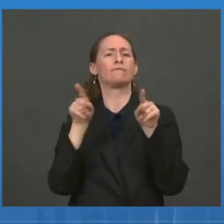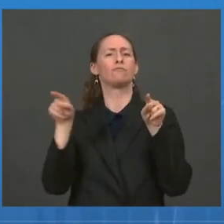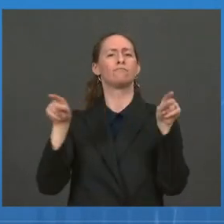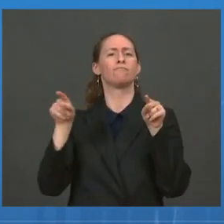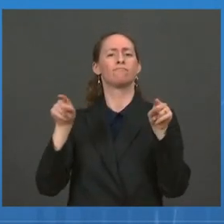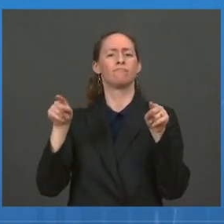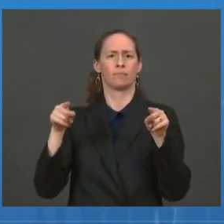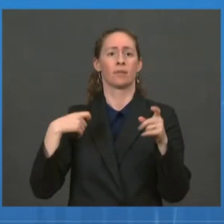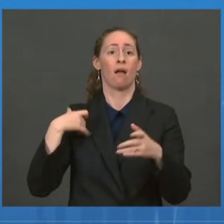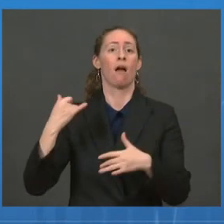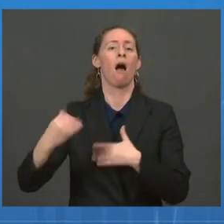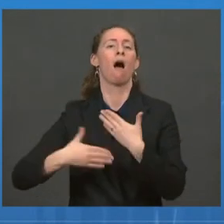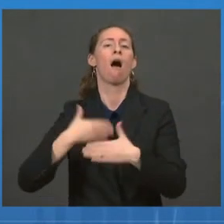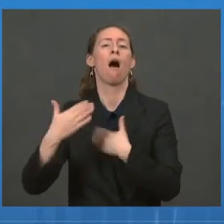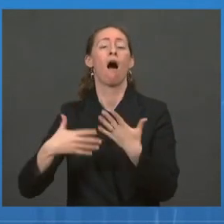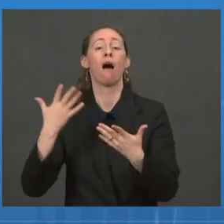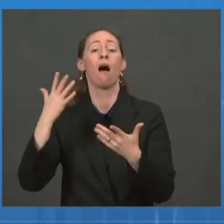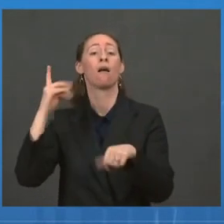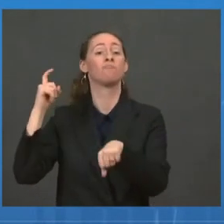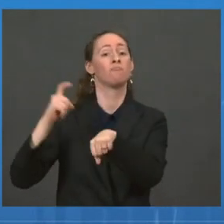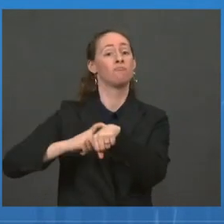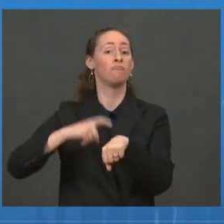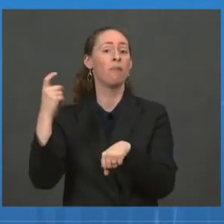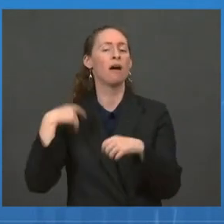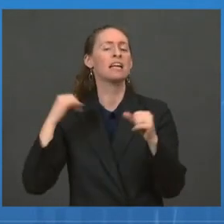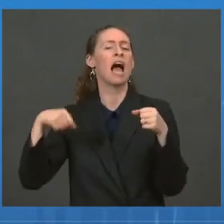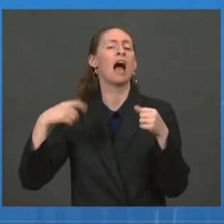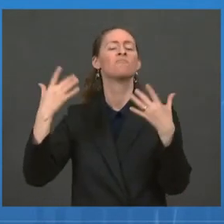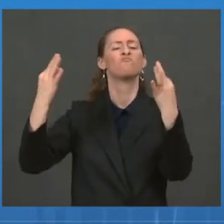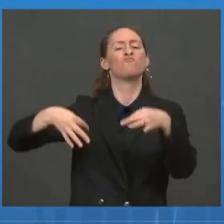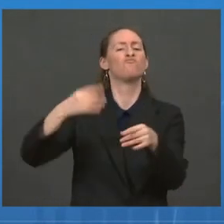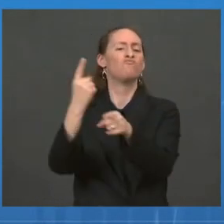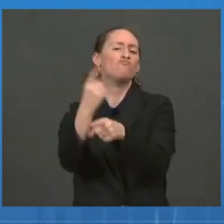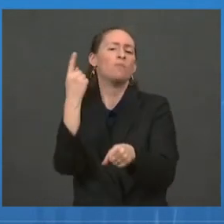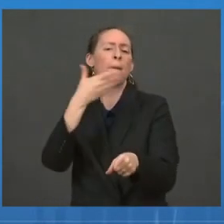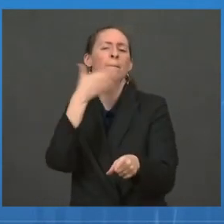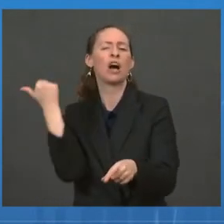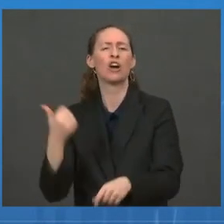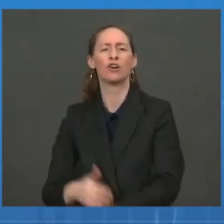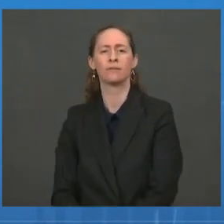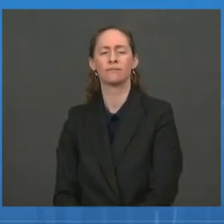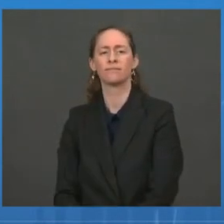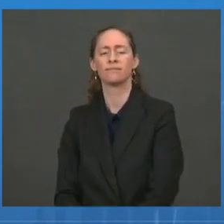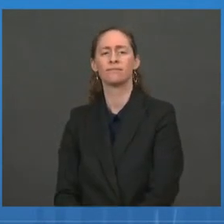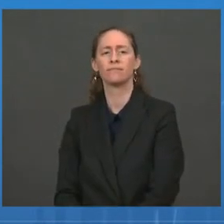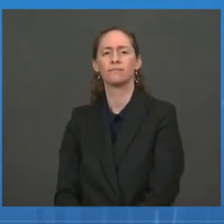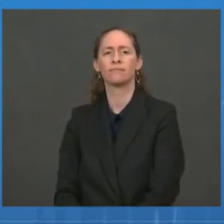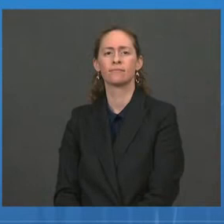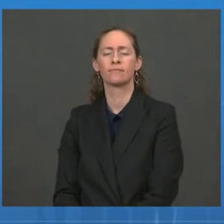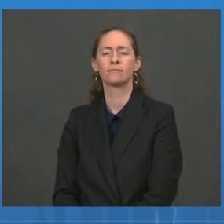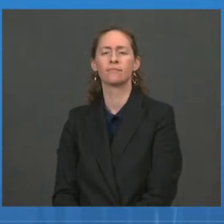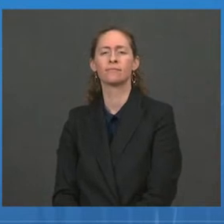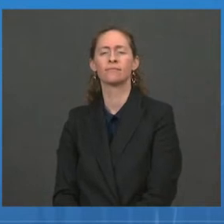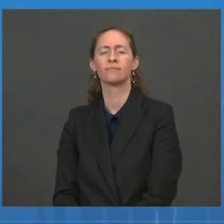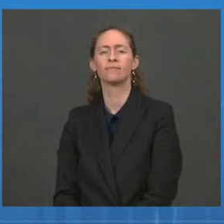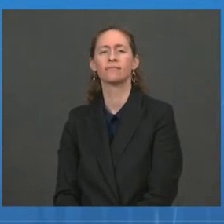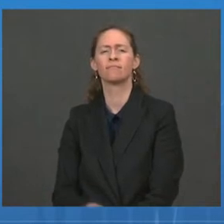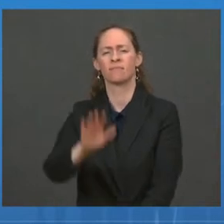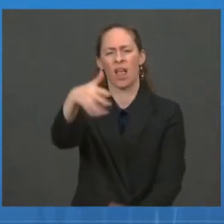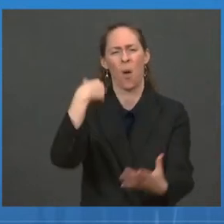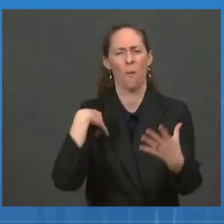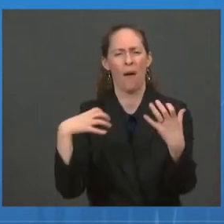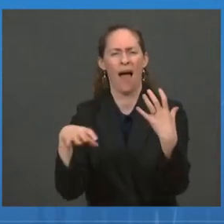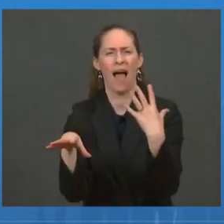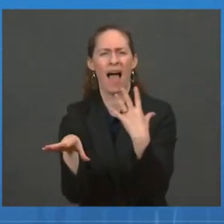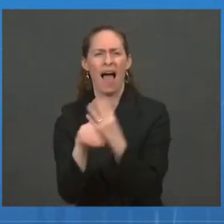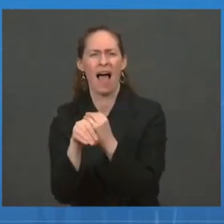the only thing i'd add caitlyn is it's also really important time for those who have not gotten their boost for 100 million eligible